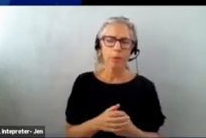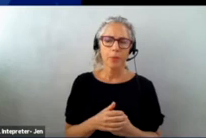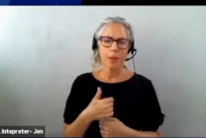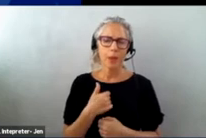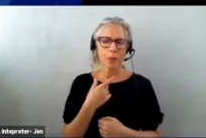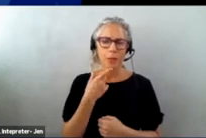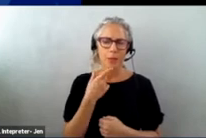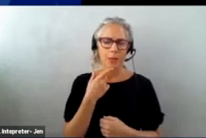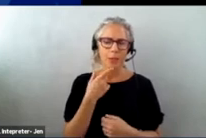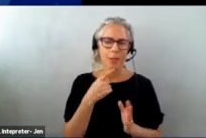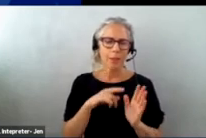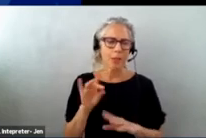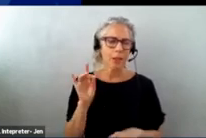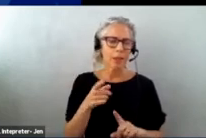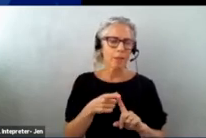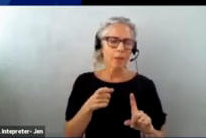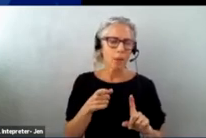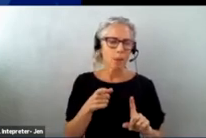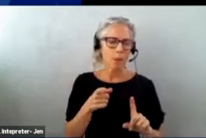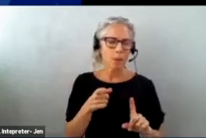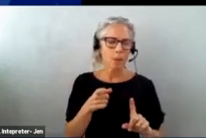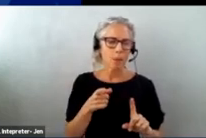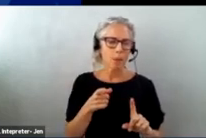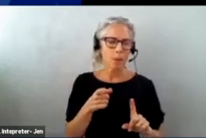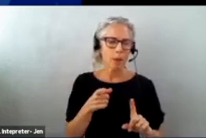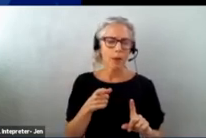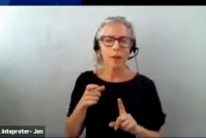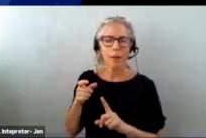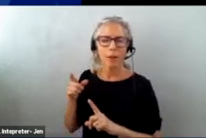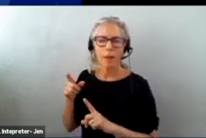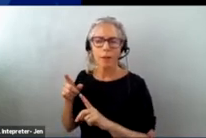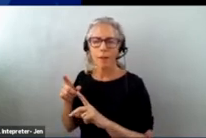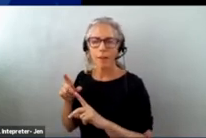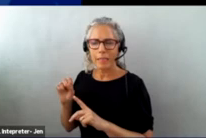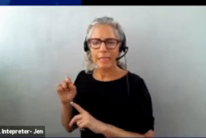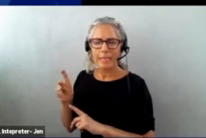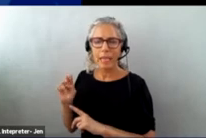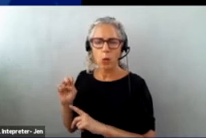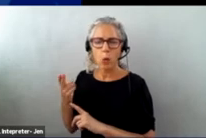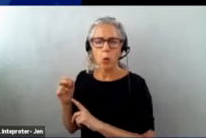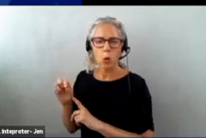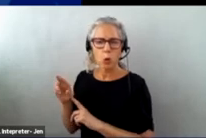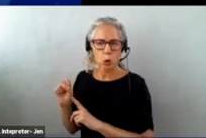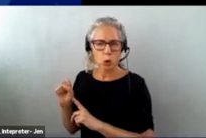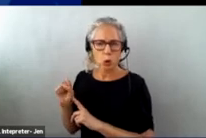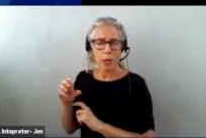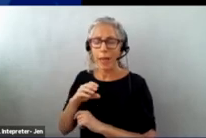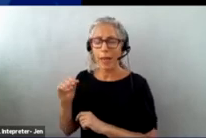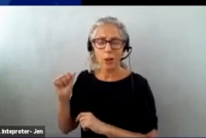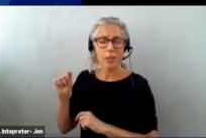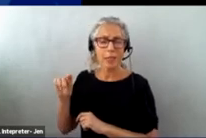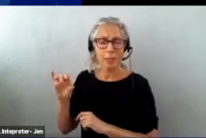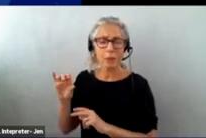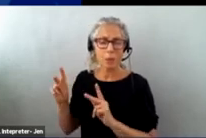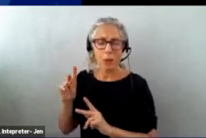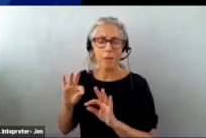say finding out from direct stakeholders and autistic people and families of